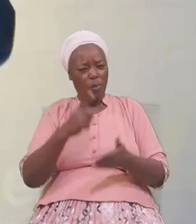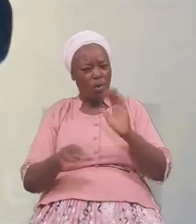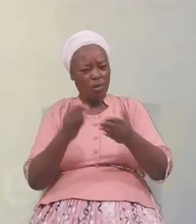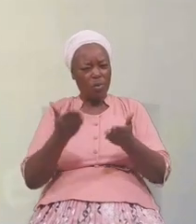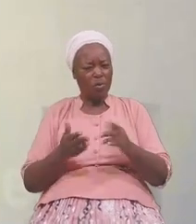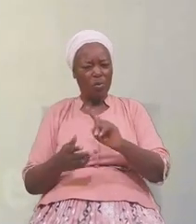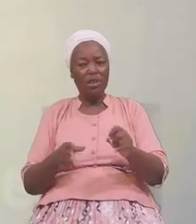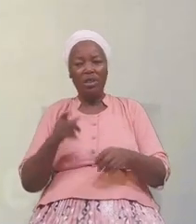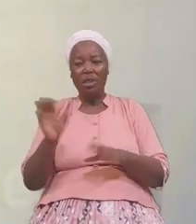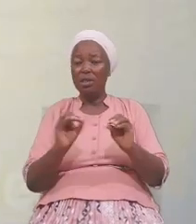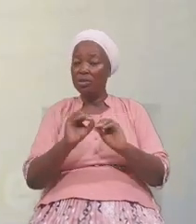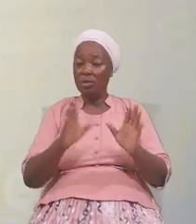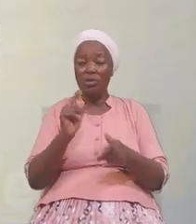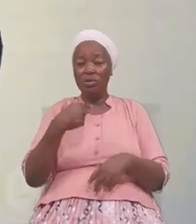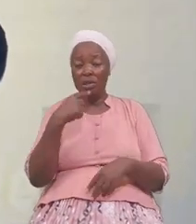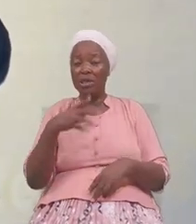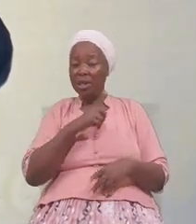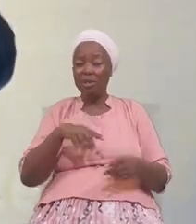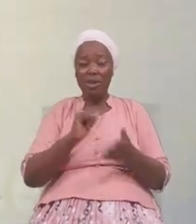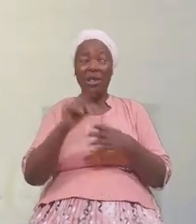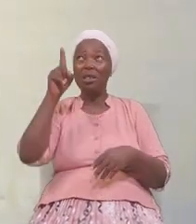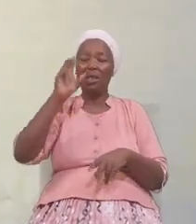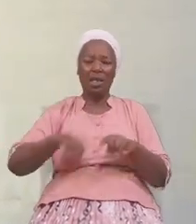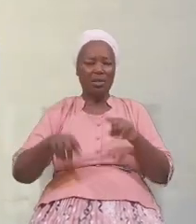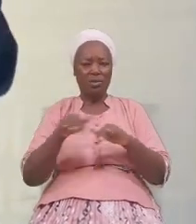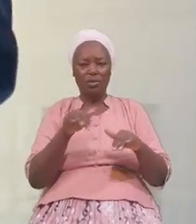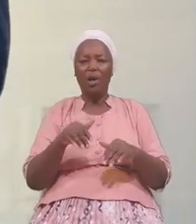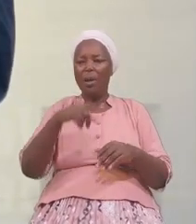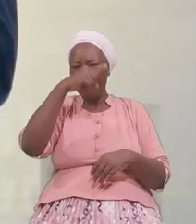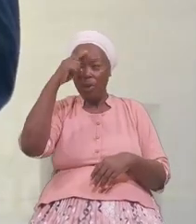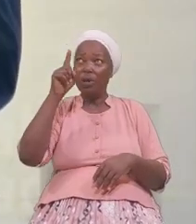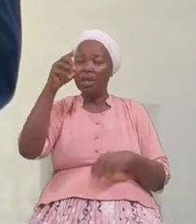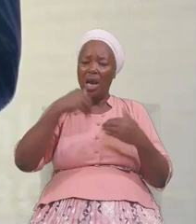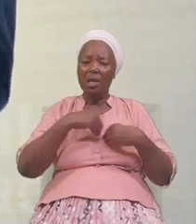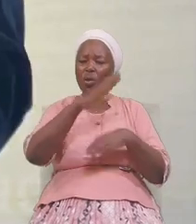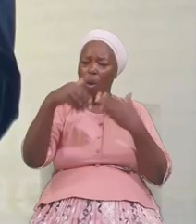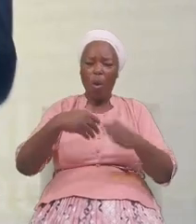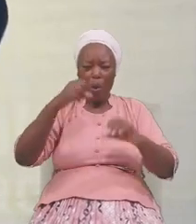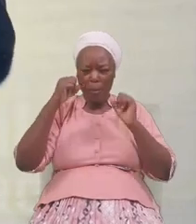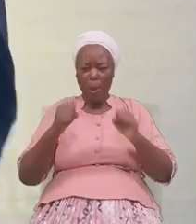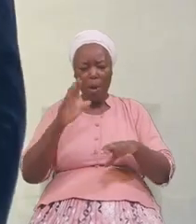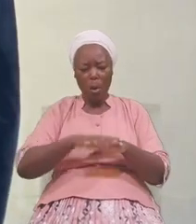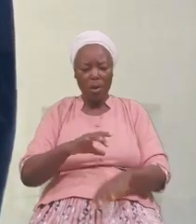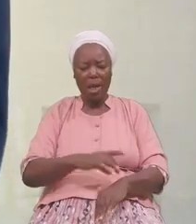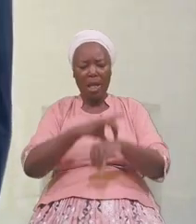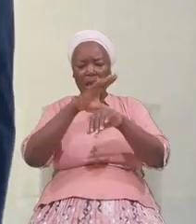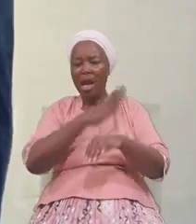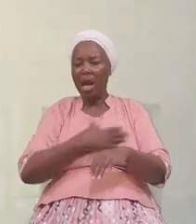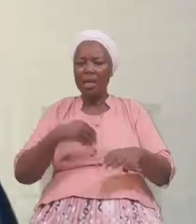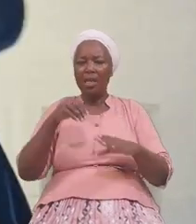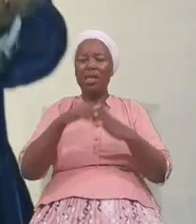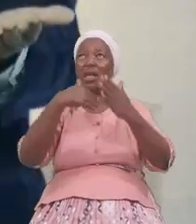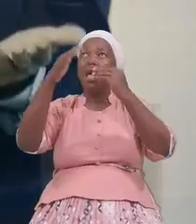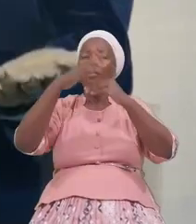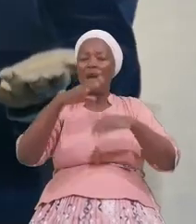There's nothing you tell him he cannot do. Because he has all power on earth and in